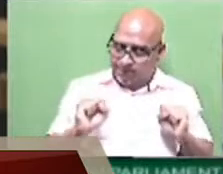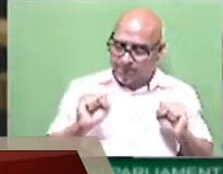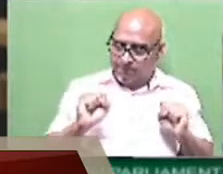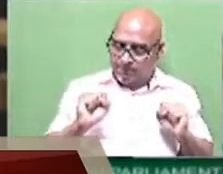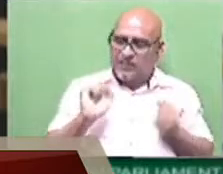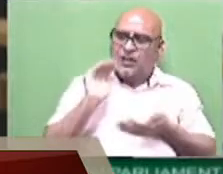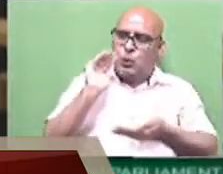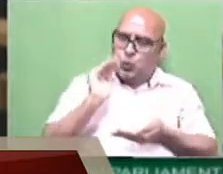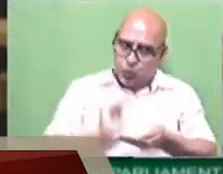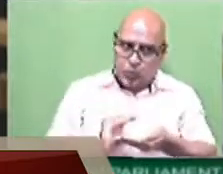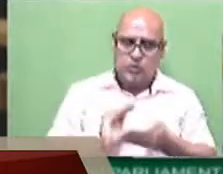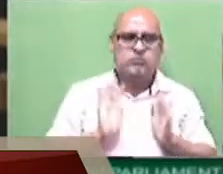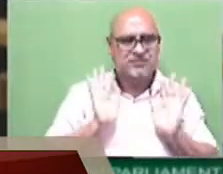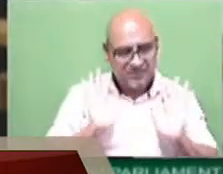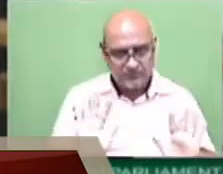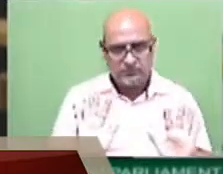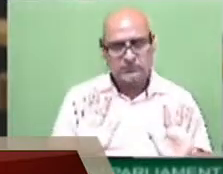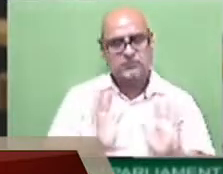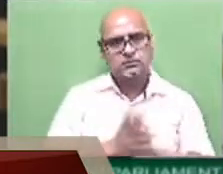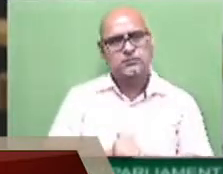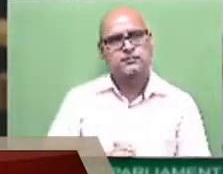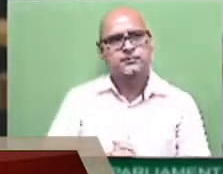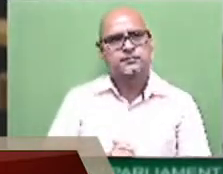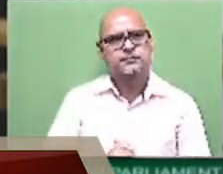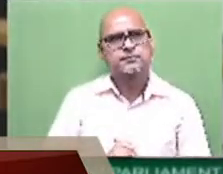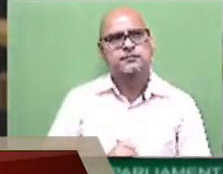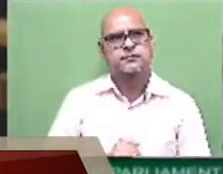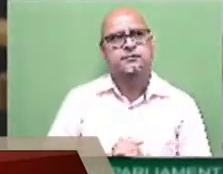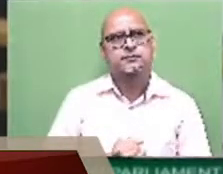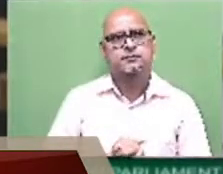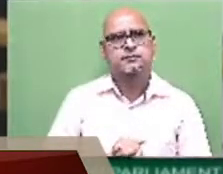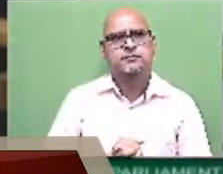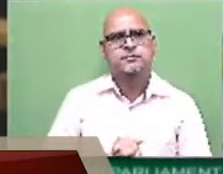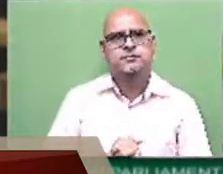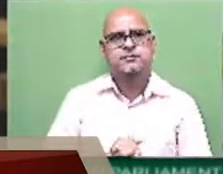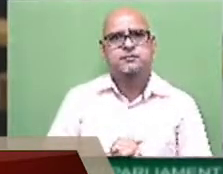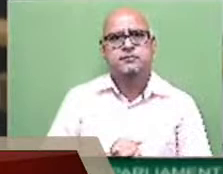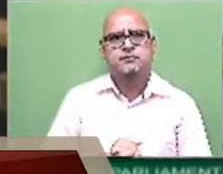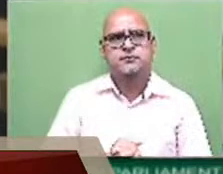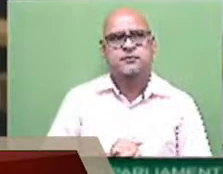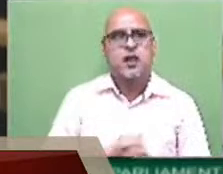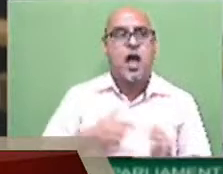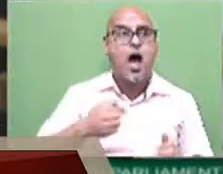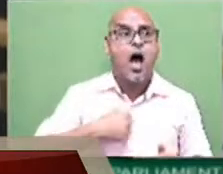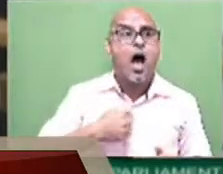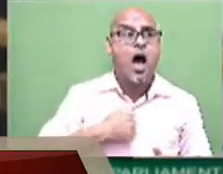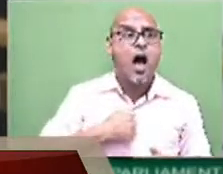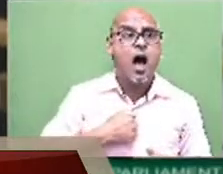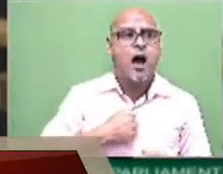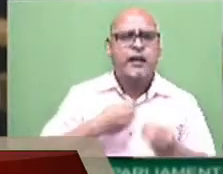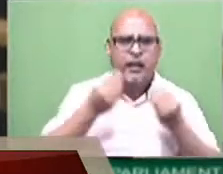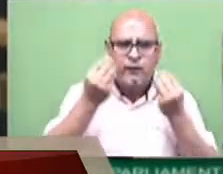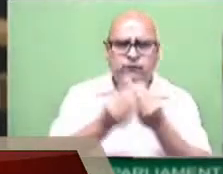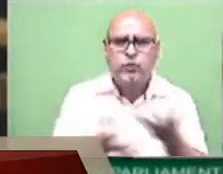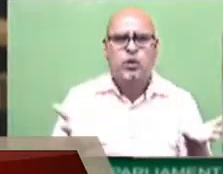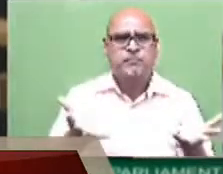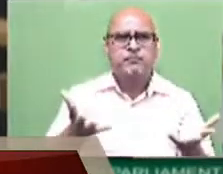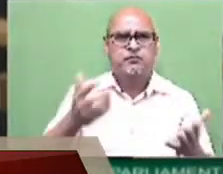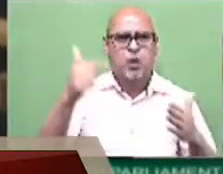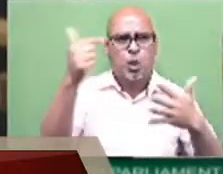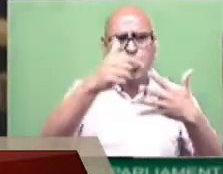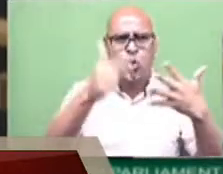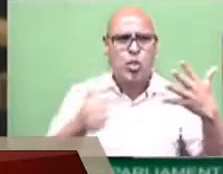So while I may raise issues when it comes to the bill, this is to ensure that we don't allow this parliament to become a rubber